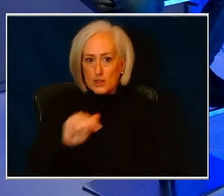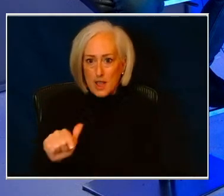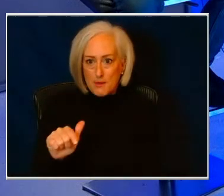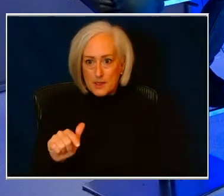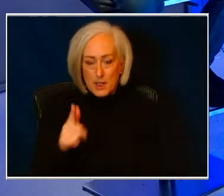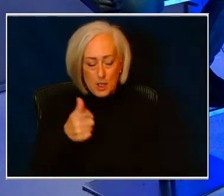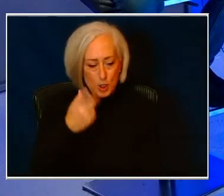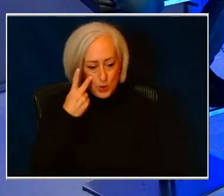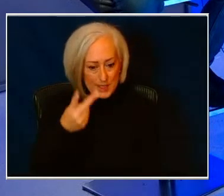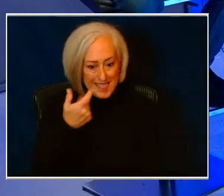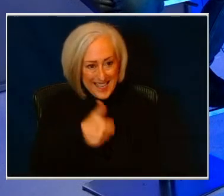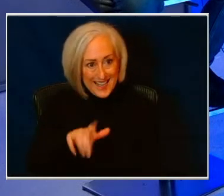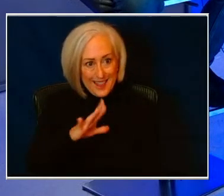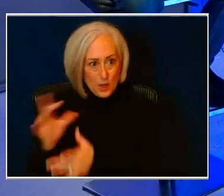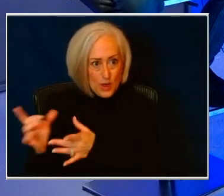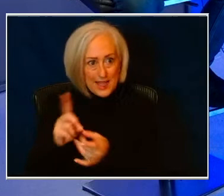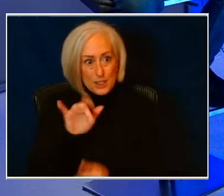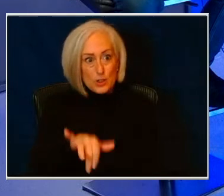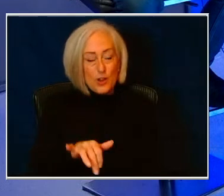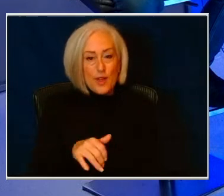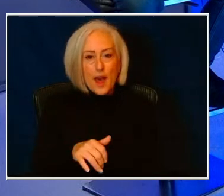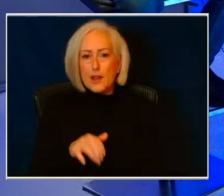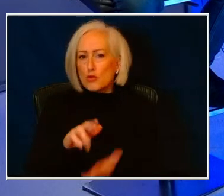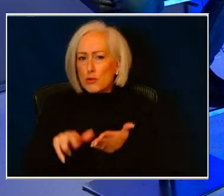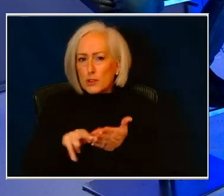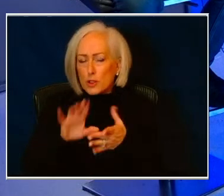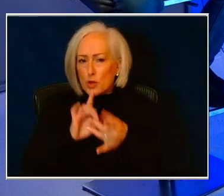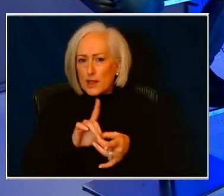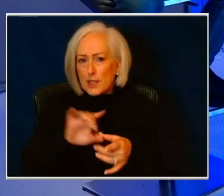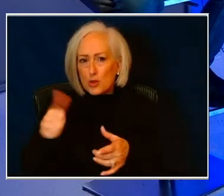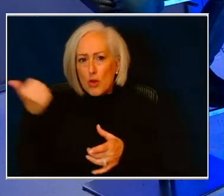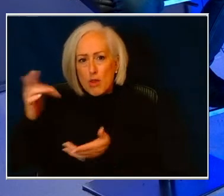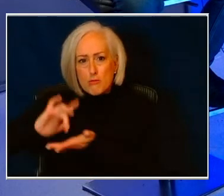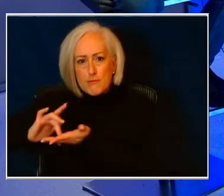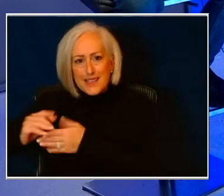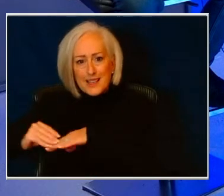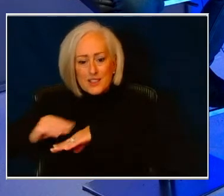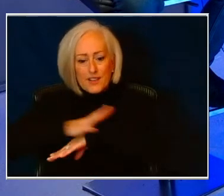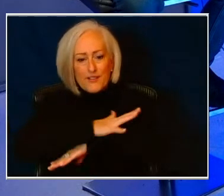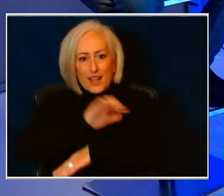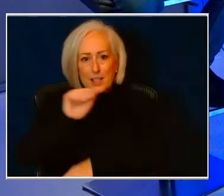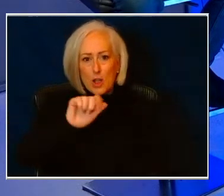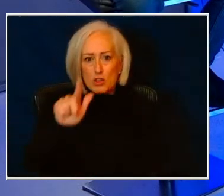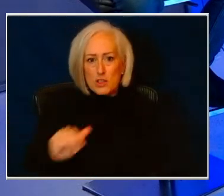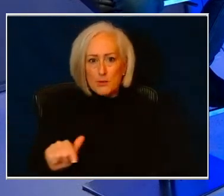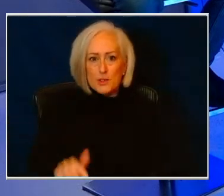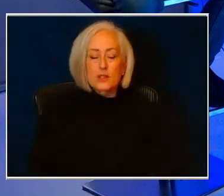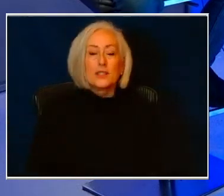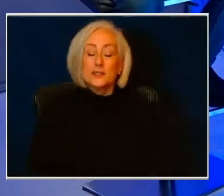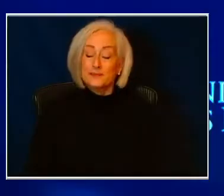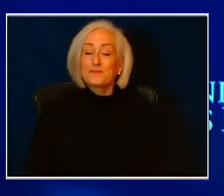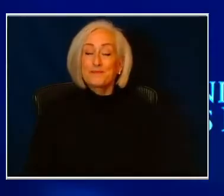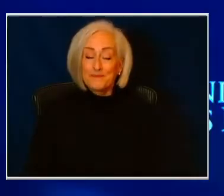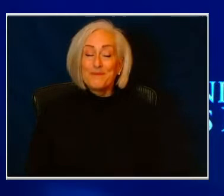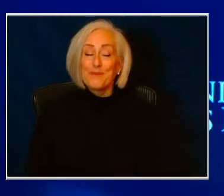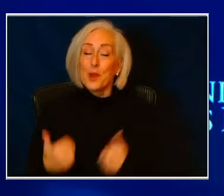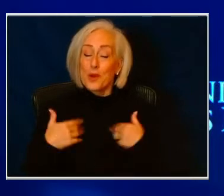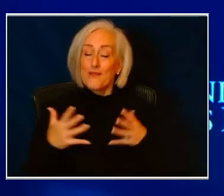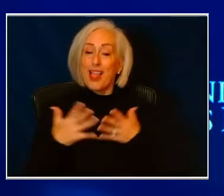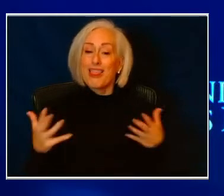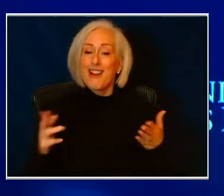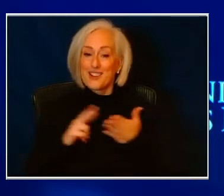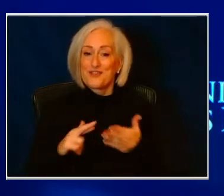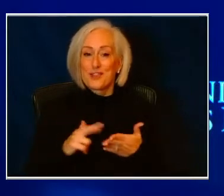anything out about that, or is there any ongoing research about the effects of medications? Well, there's a lot of research in that area. I mean, in terms